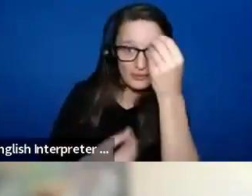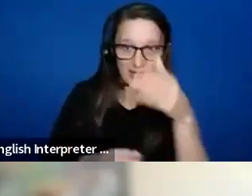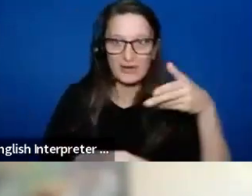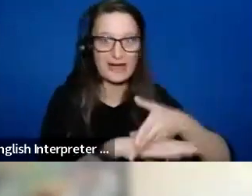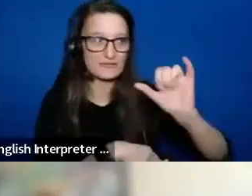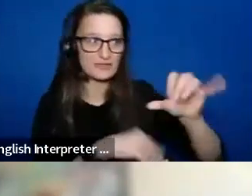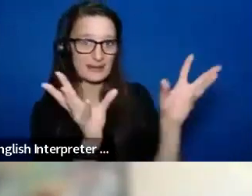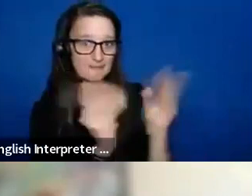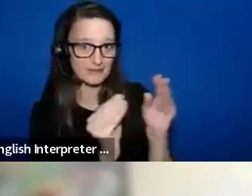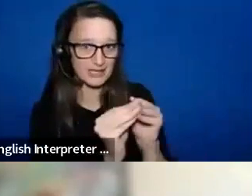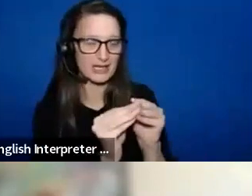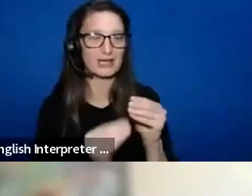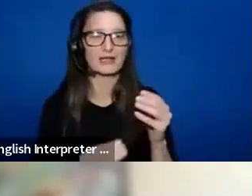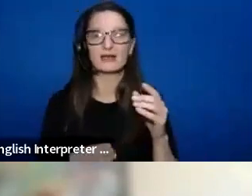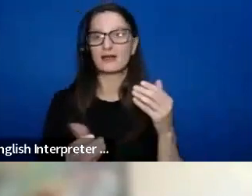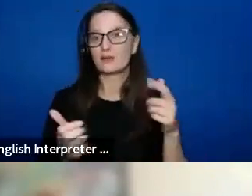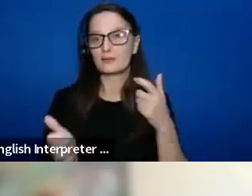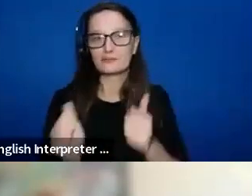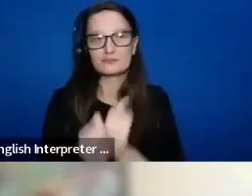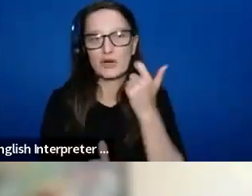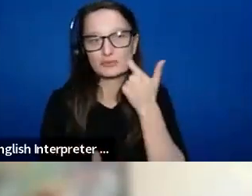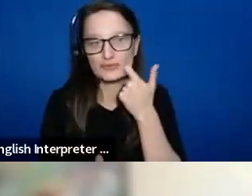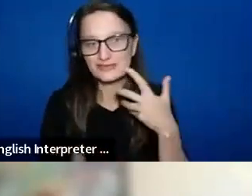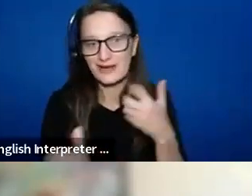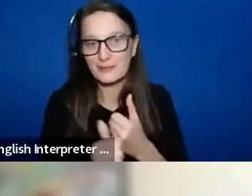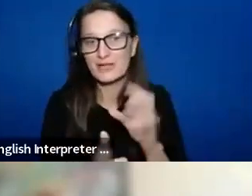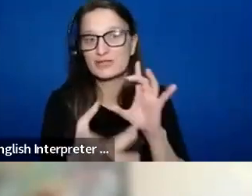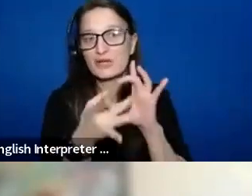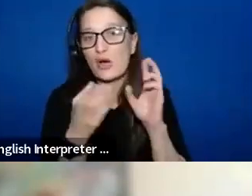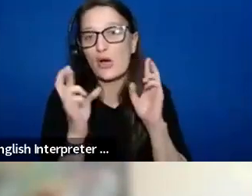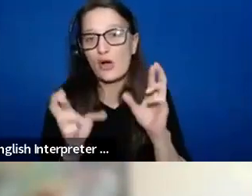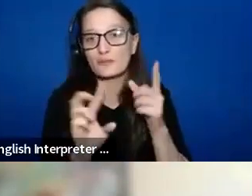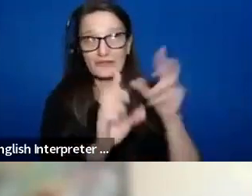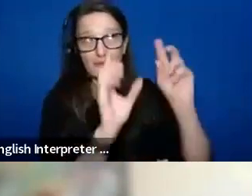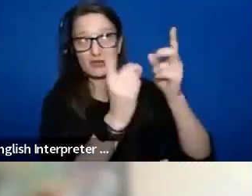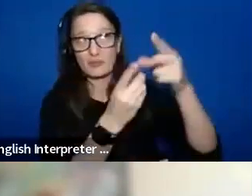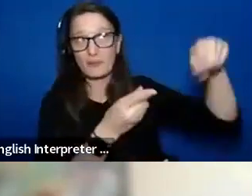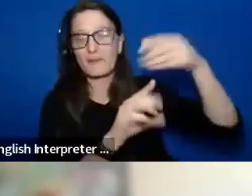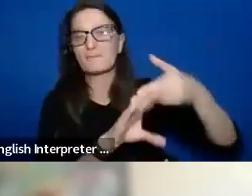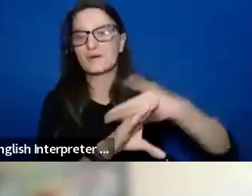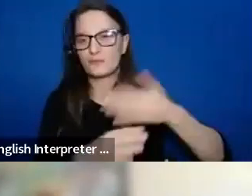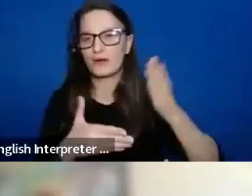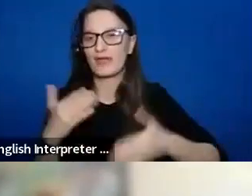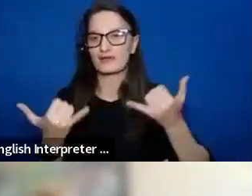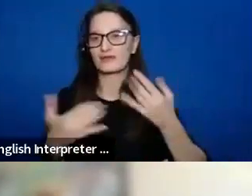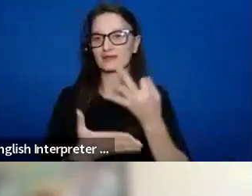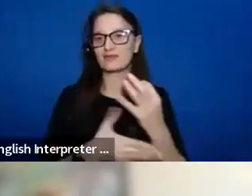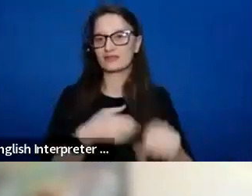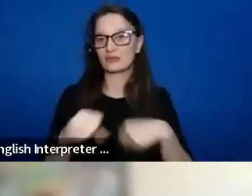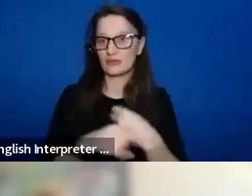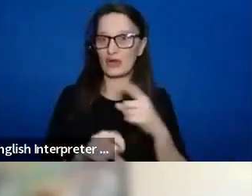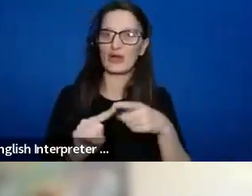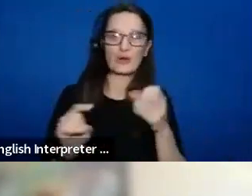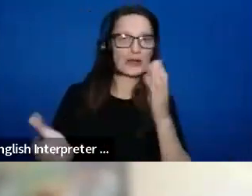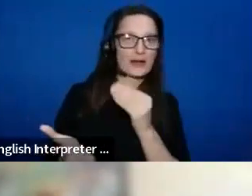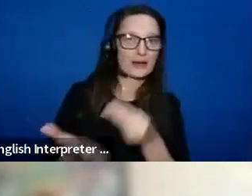on kind of newest updates, hopefully from the department, before the end of this fiscal year when we get the budget and things start